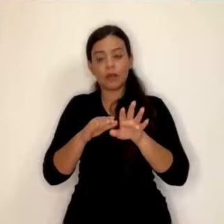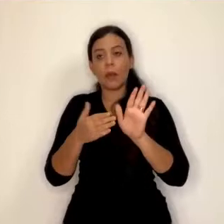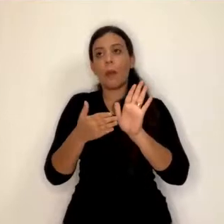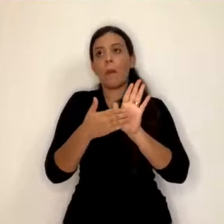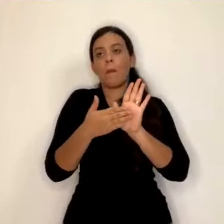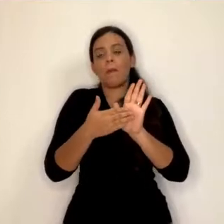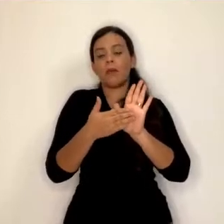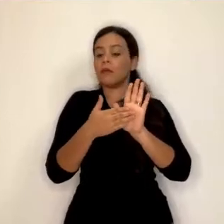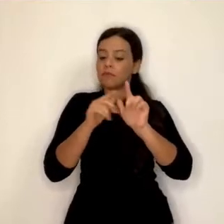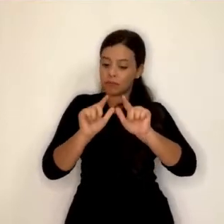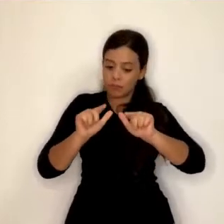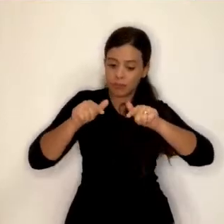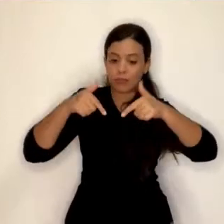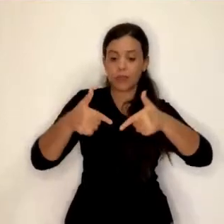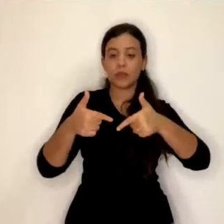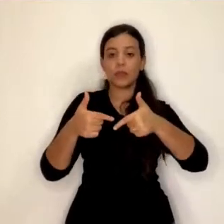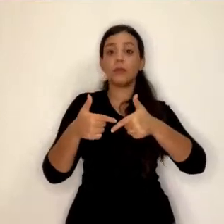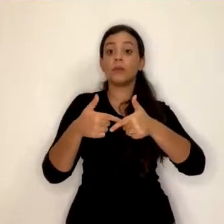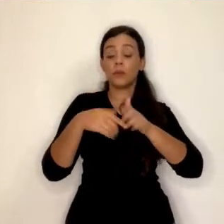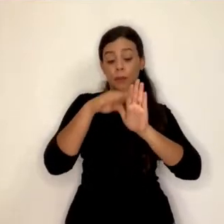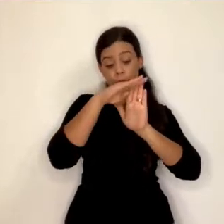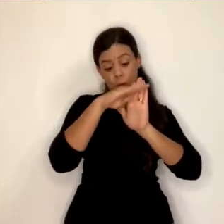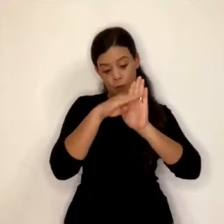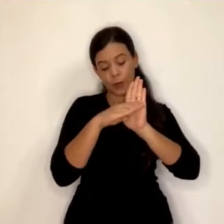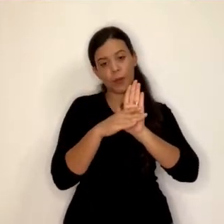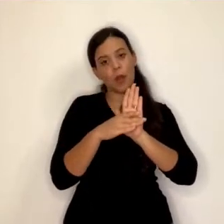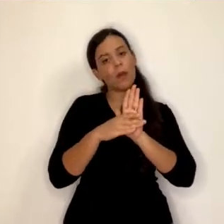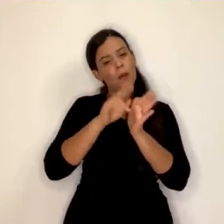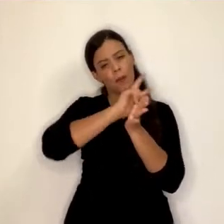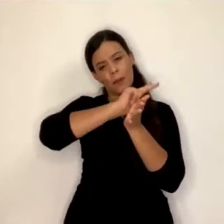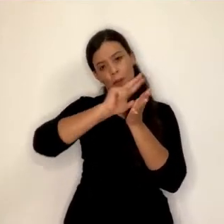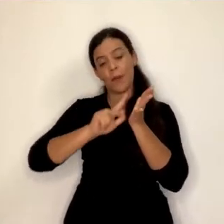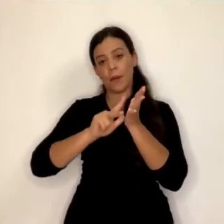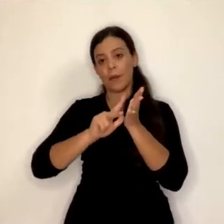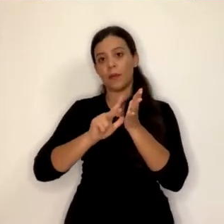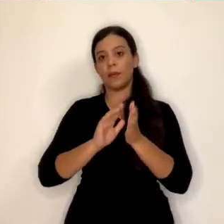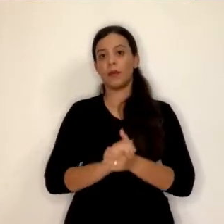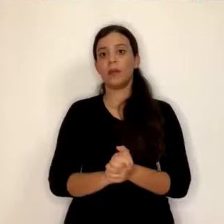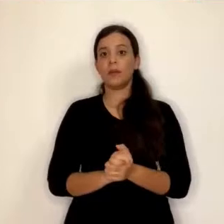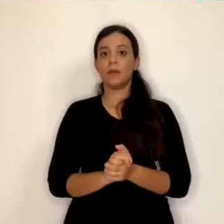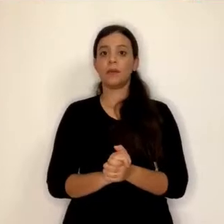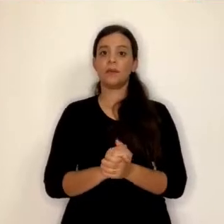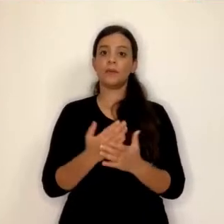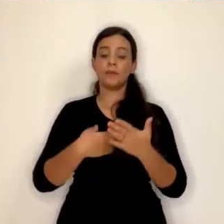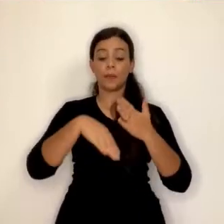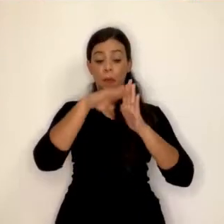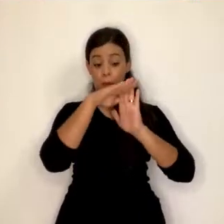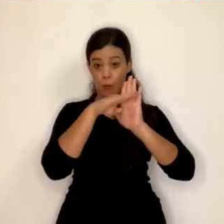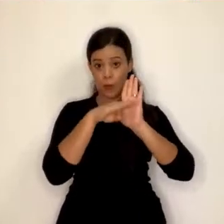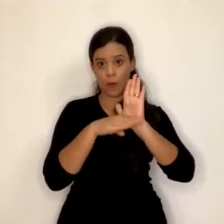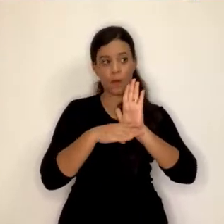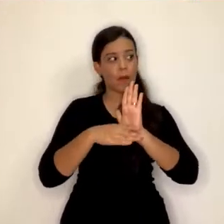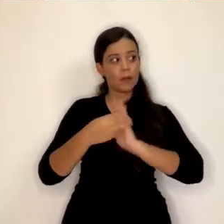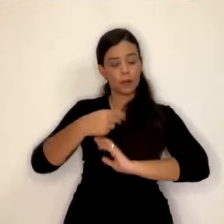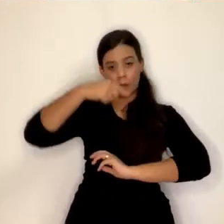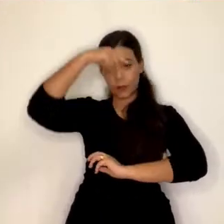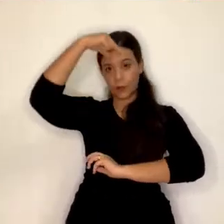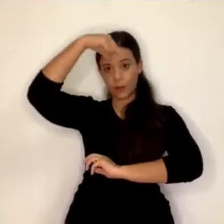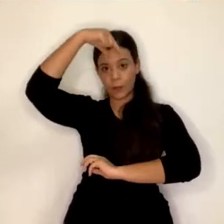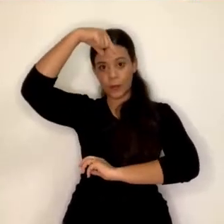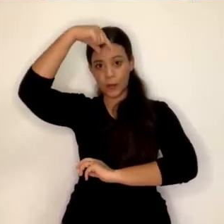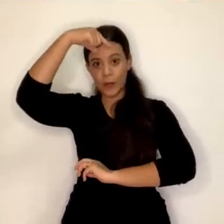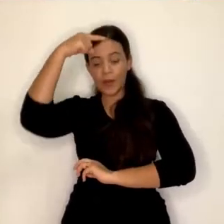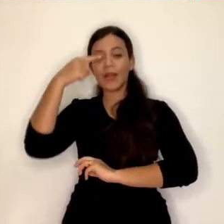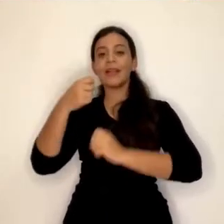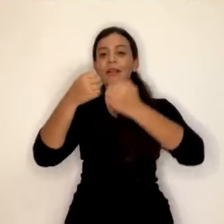then we wanted to have a national plan that would only be on paper. Anis Teixeira was the first